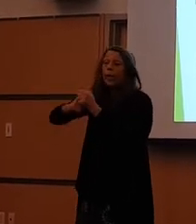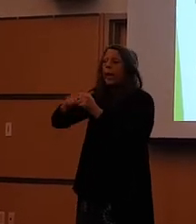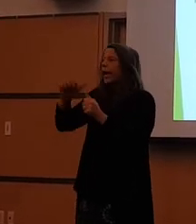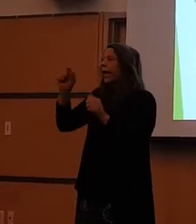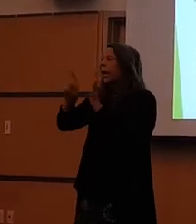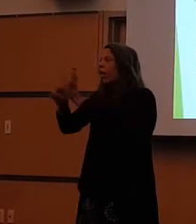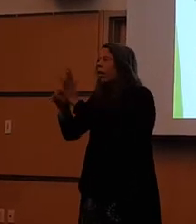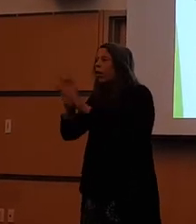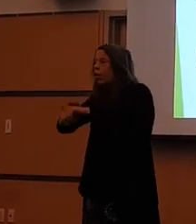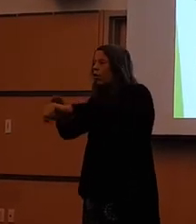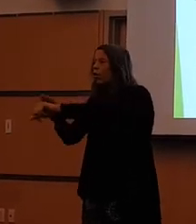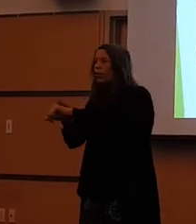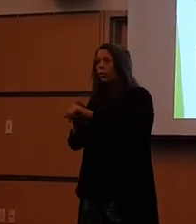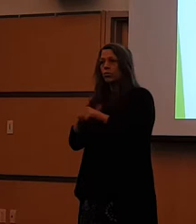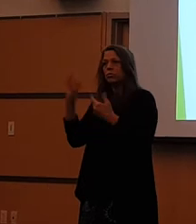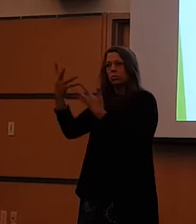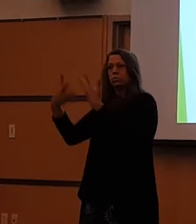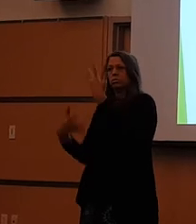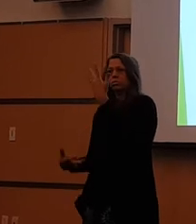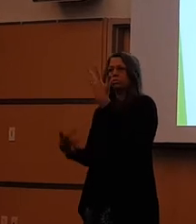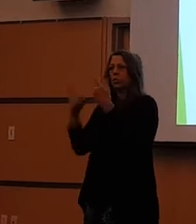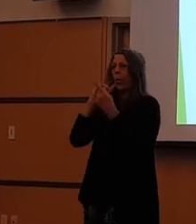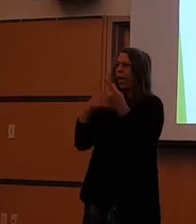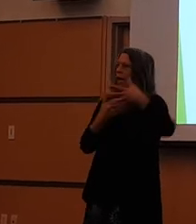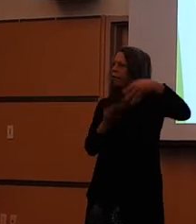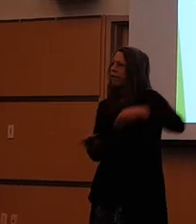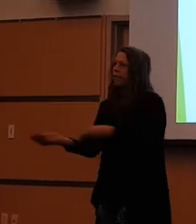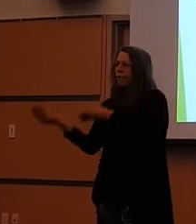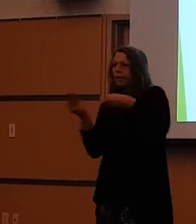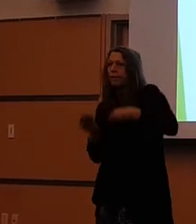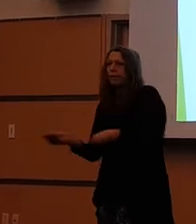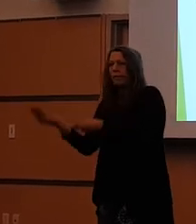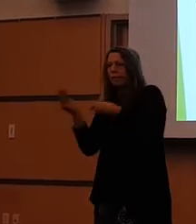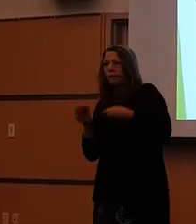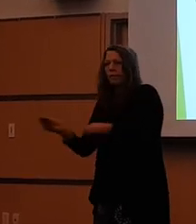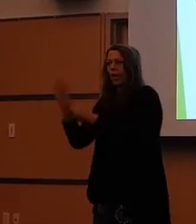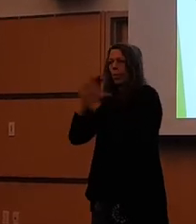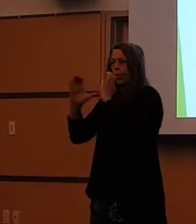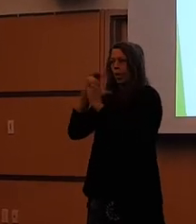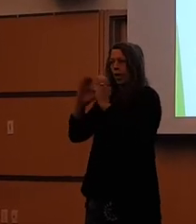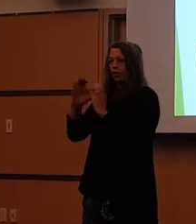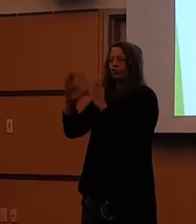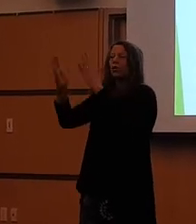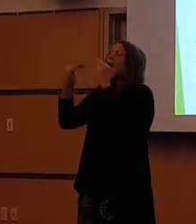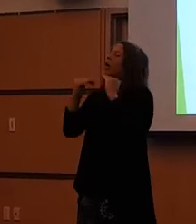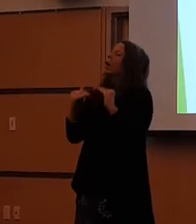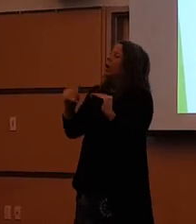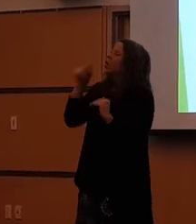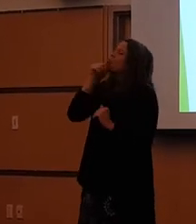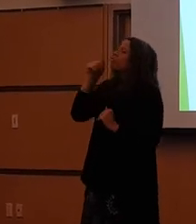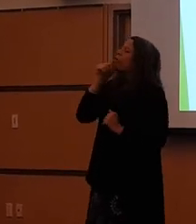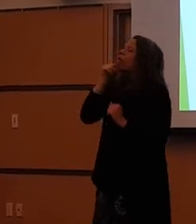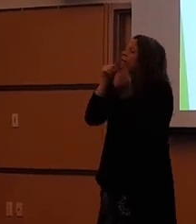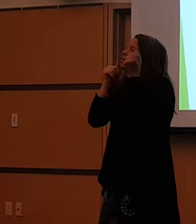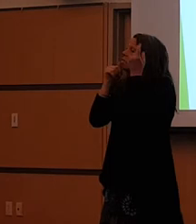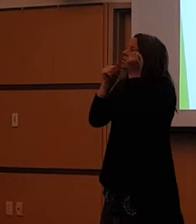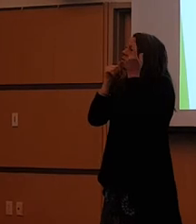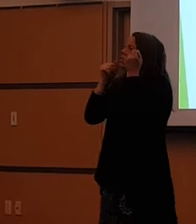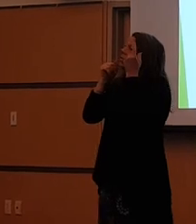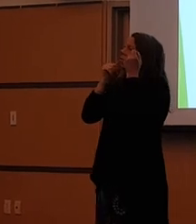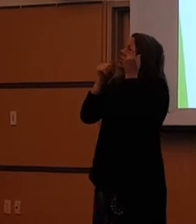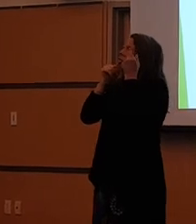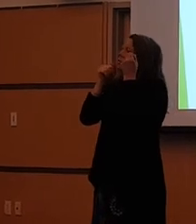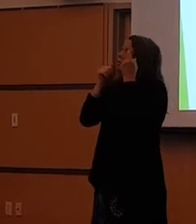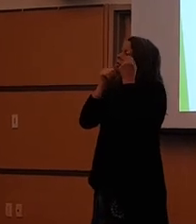Privacy, this is very important for us, especially in these times. Since this is going to be a web application, it's not going